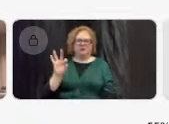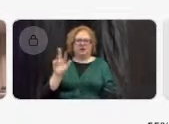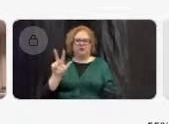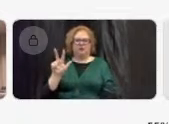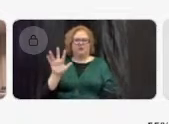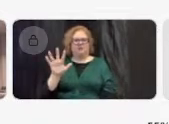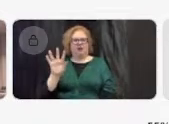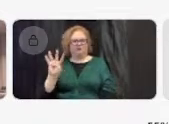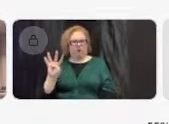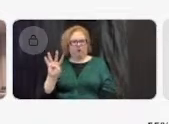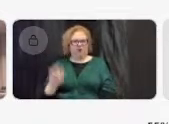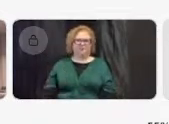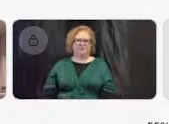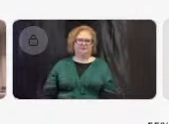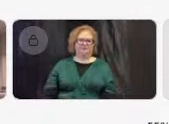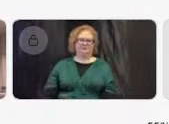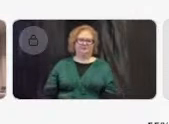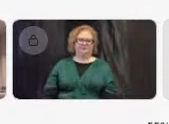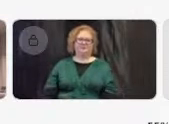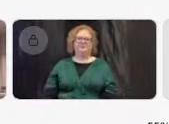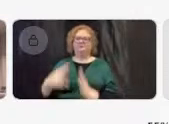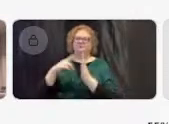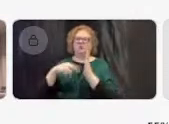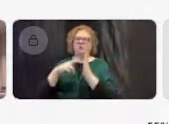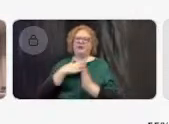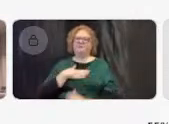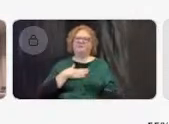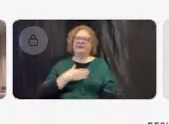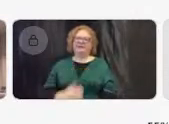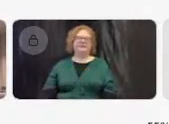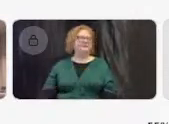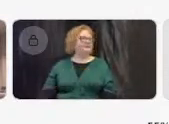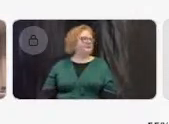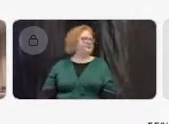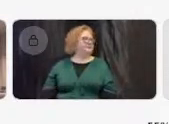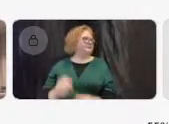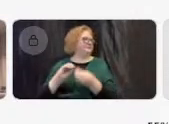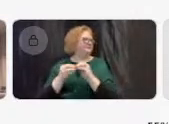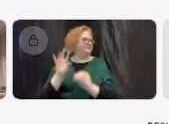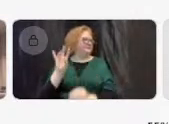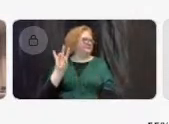7Z-9854. Can we have the reading, please? Item